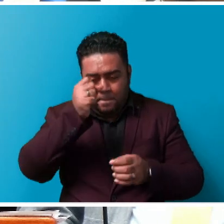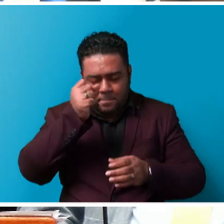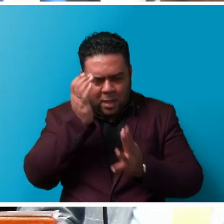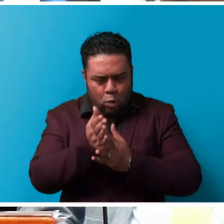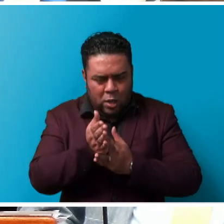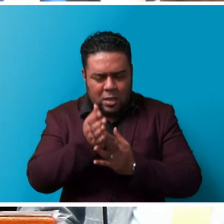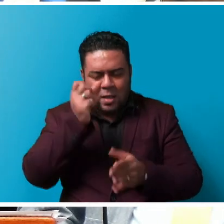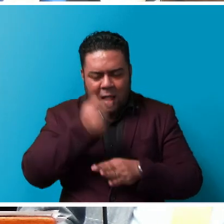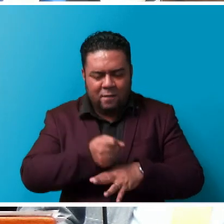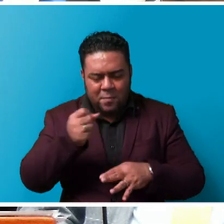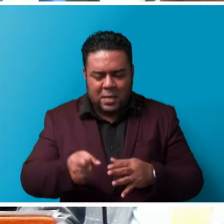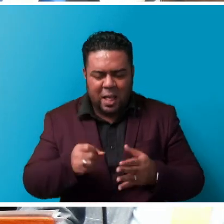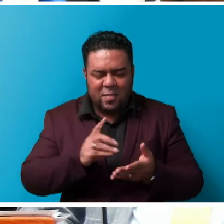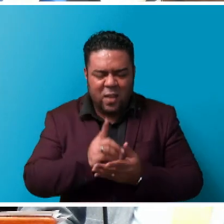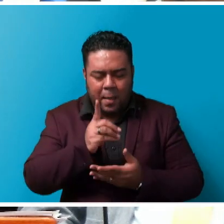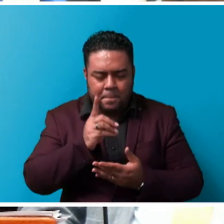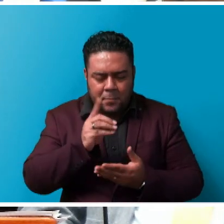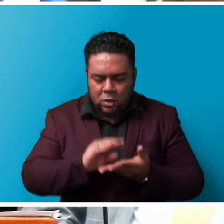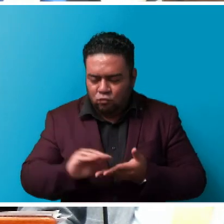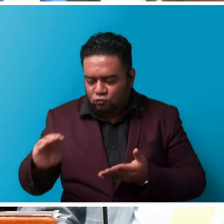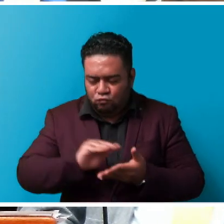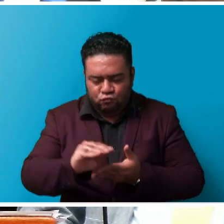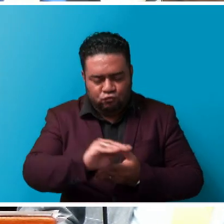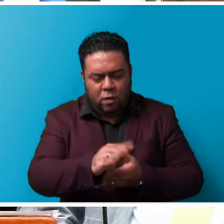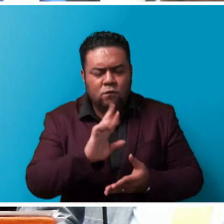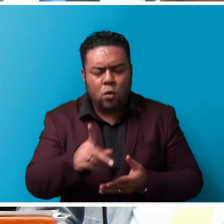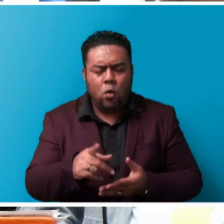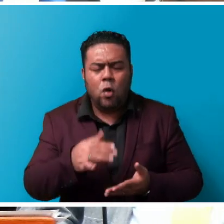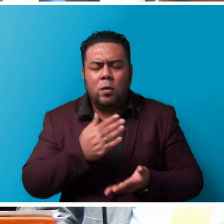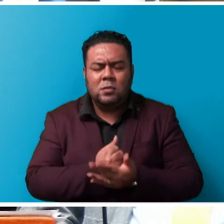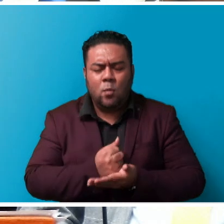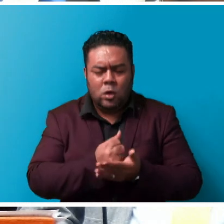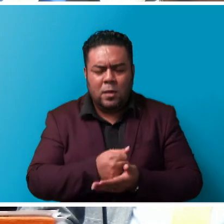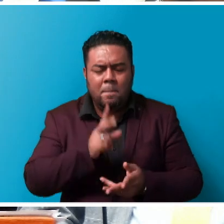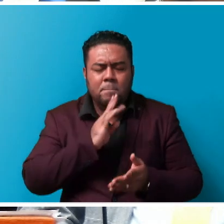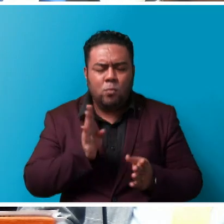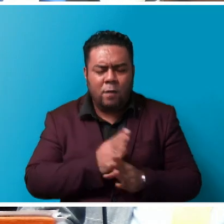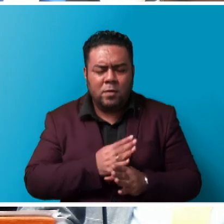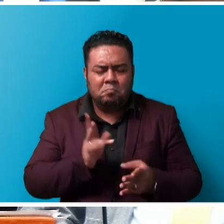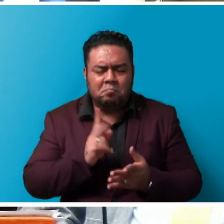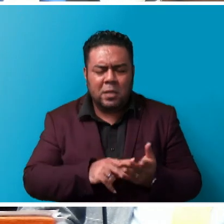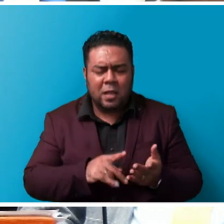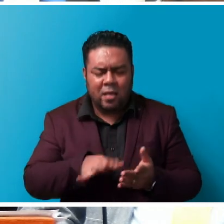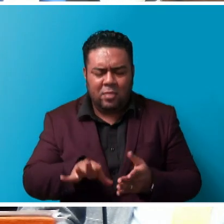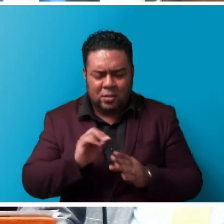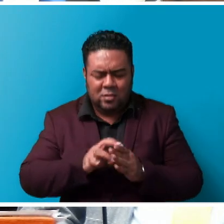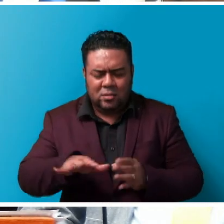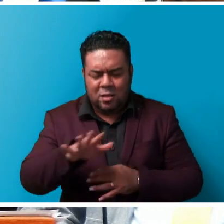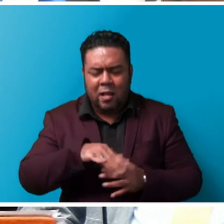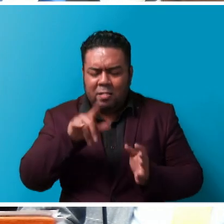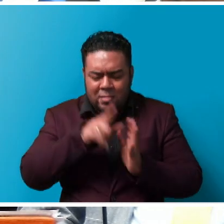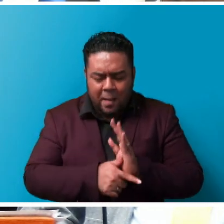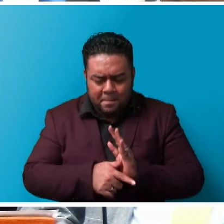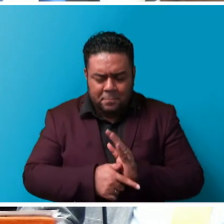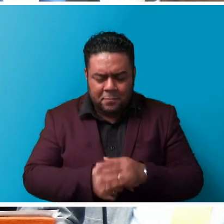in infrastructure projects, supporting public sector participation in these areas, and timely